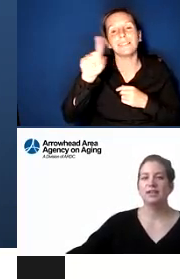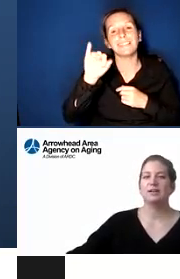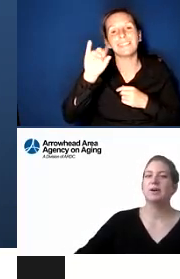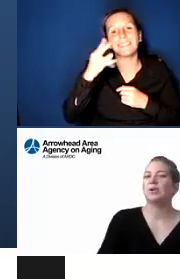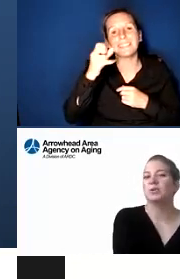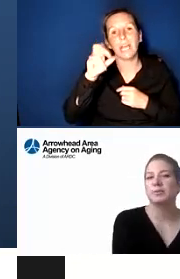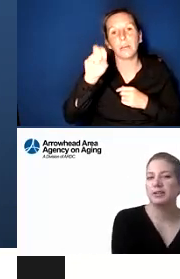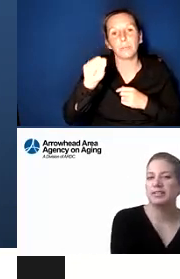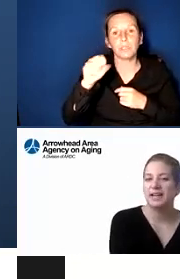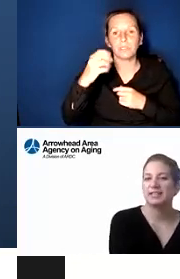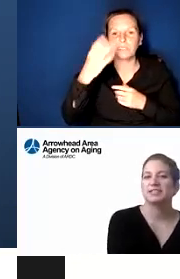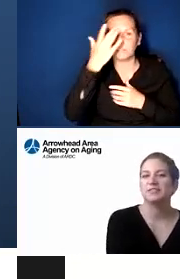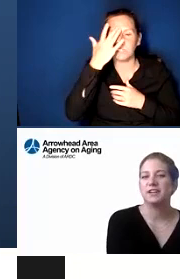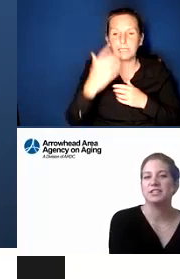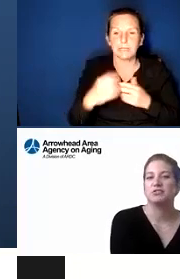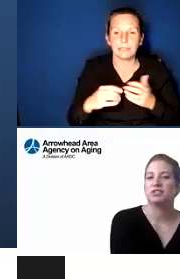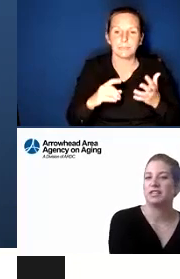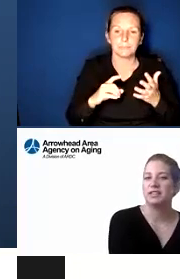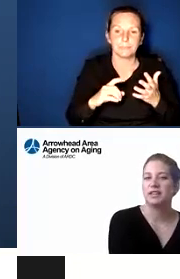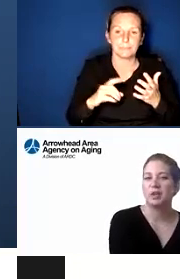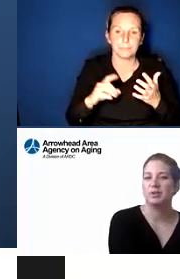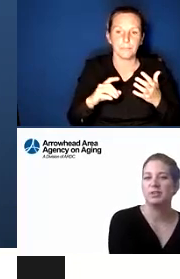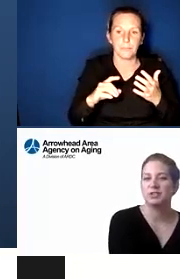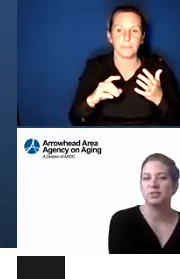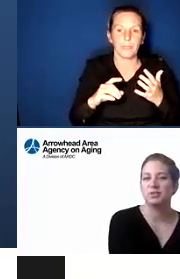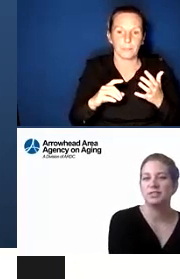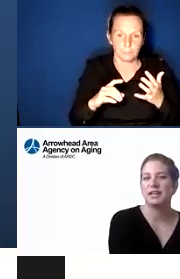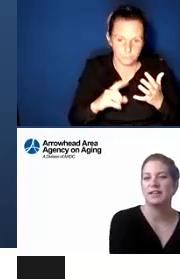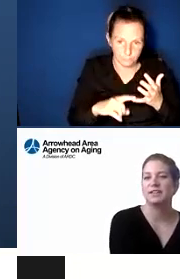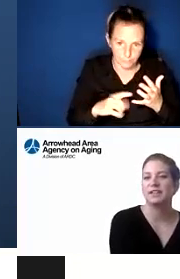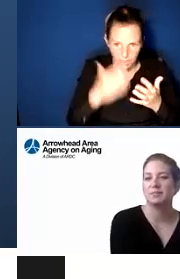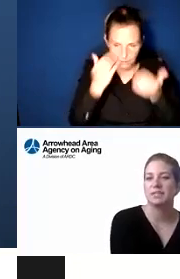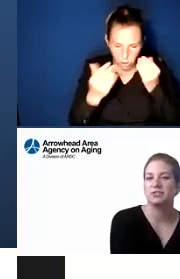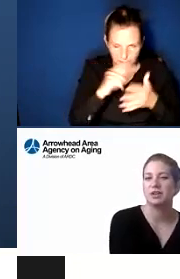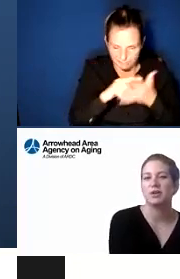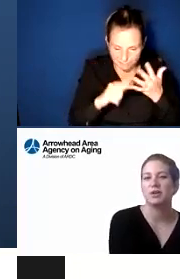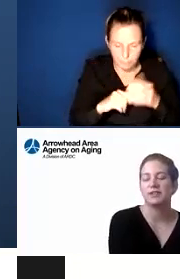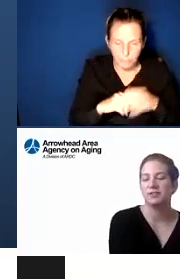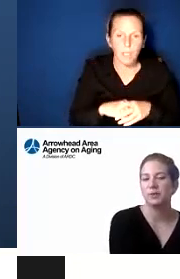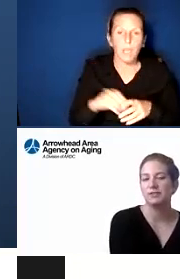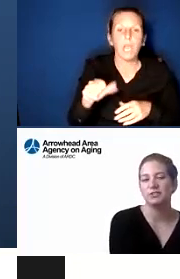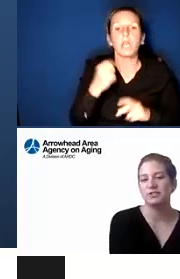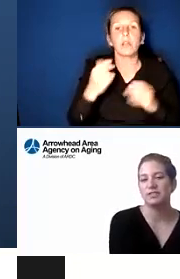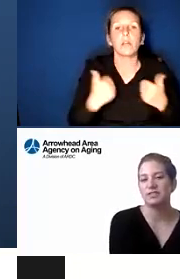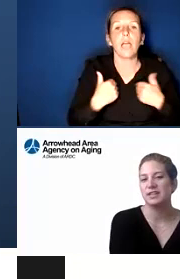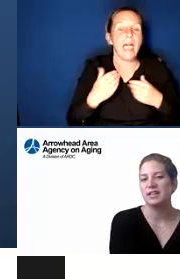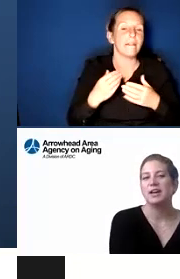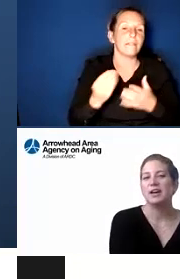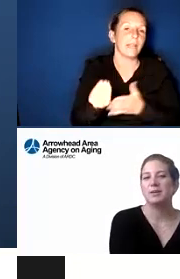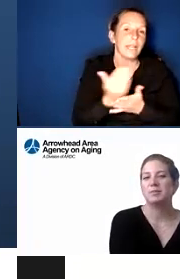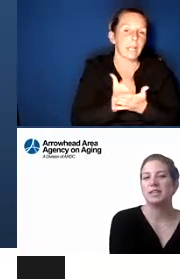And then our Older Americans Act funds usually help individuals that have incomes that do not qualify for waiver